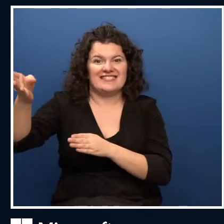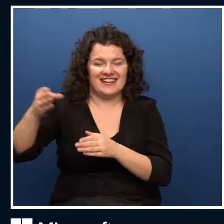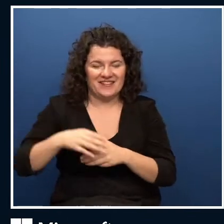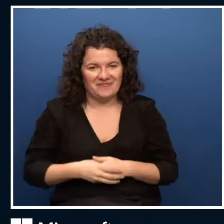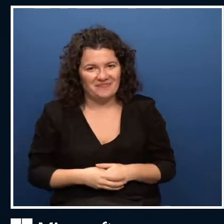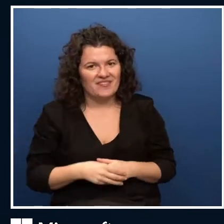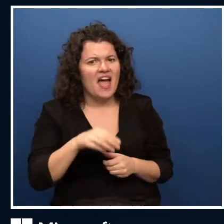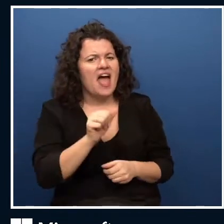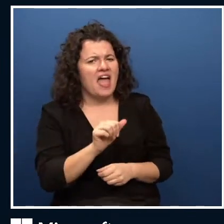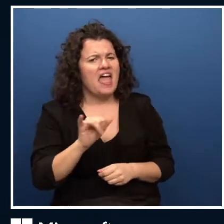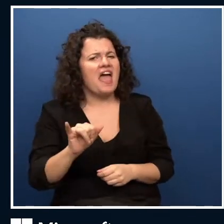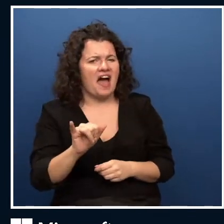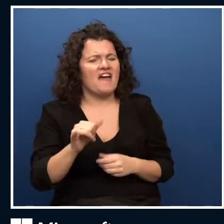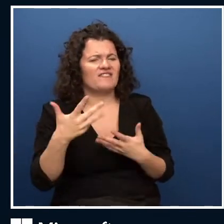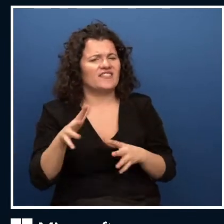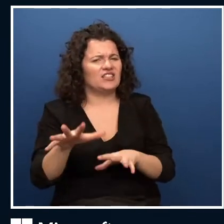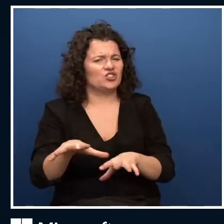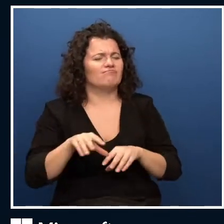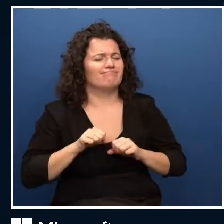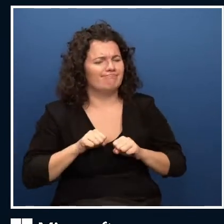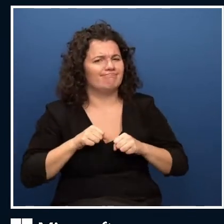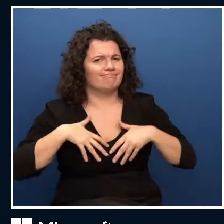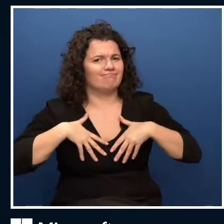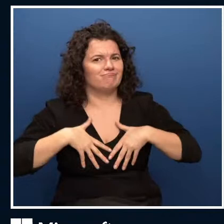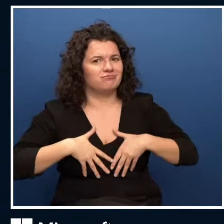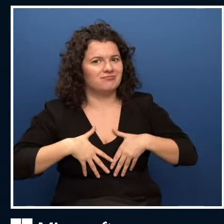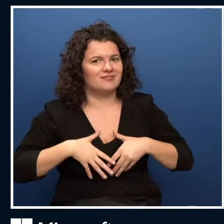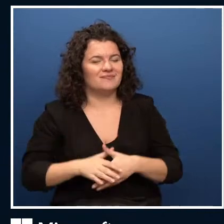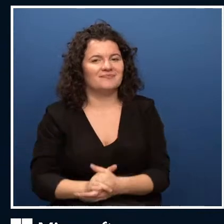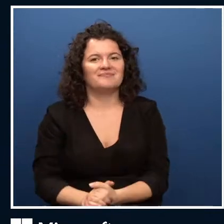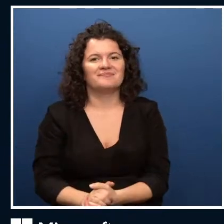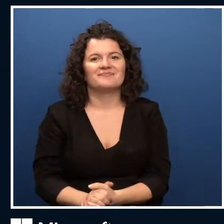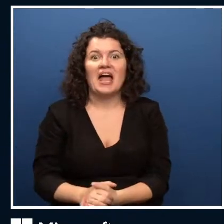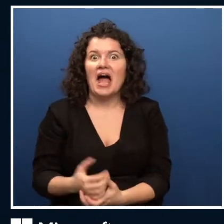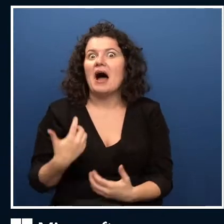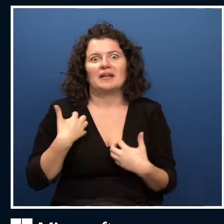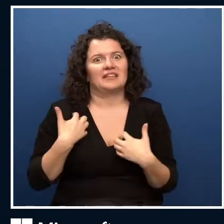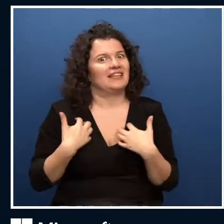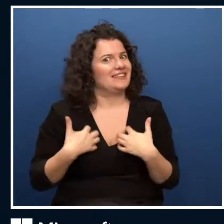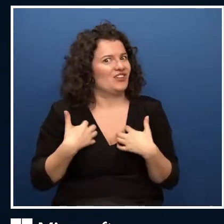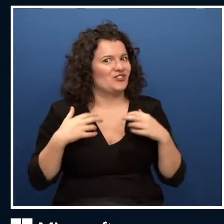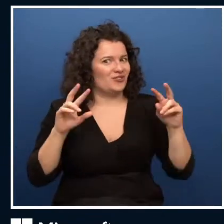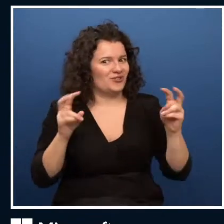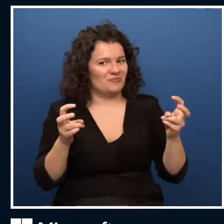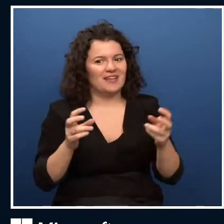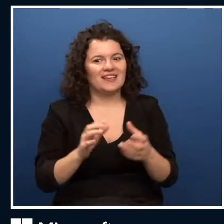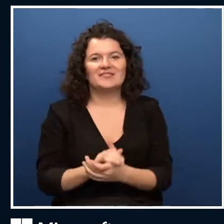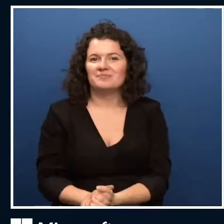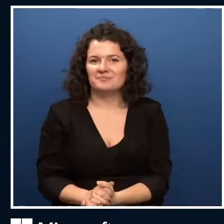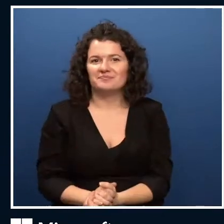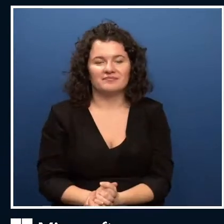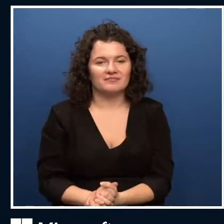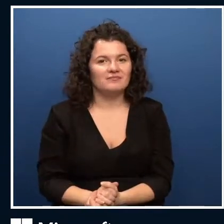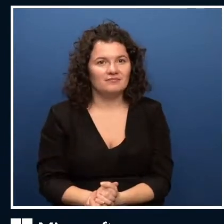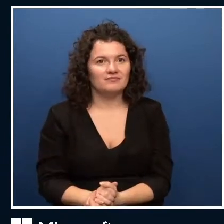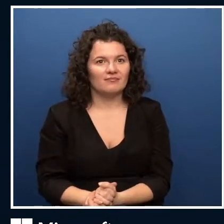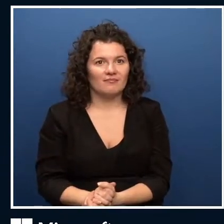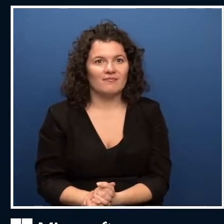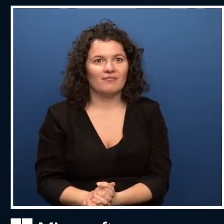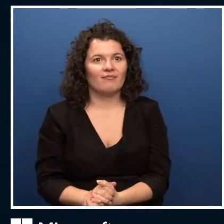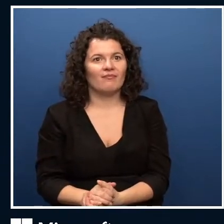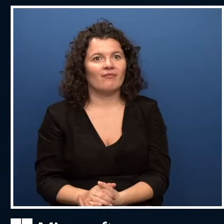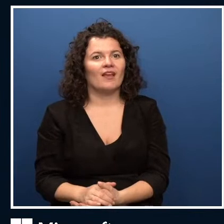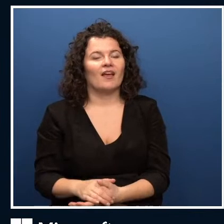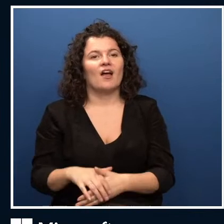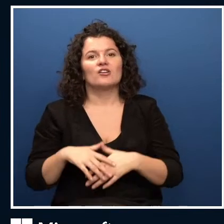I think, yeah, that's about it about me. I'm super excited to talk about like even, yeah, like speaking about the different projects I've made have even